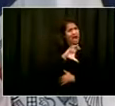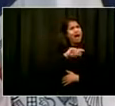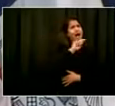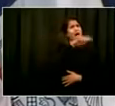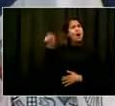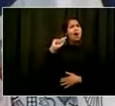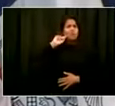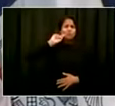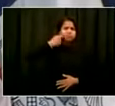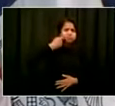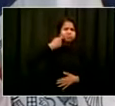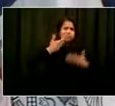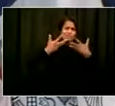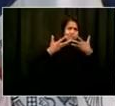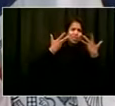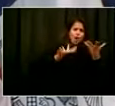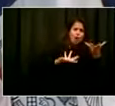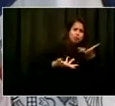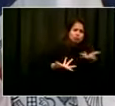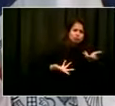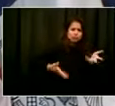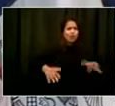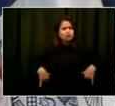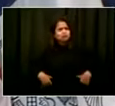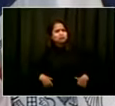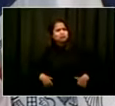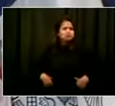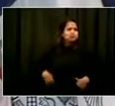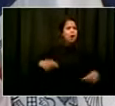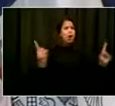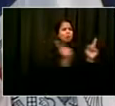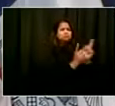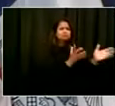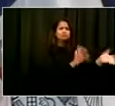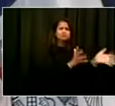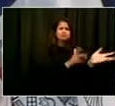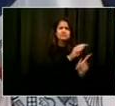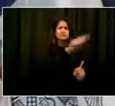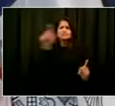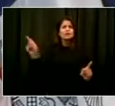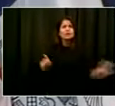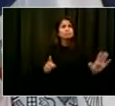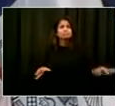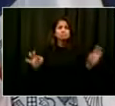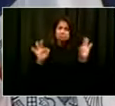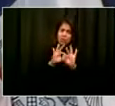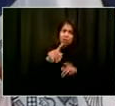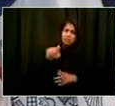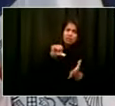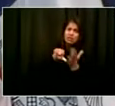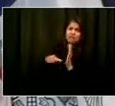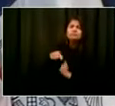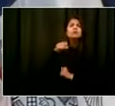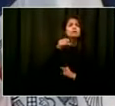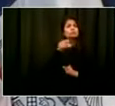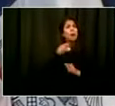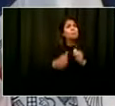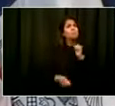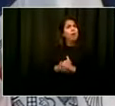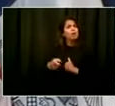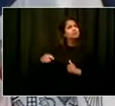you talk to live in New York City. You are going to find many, many officers who believe there needs to